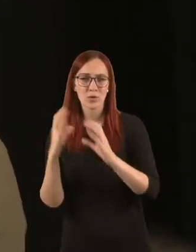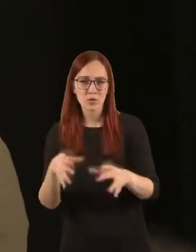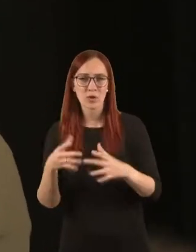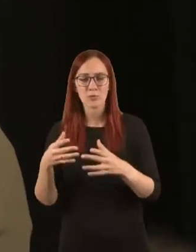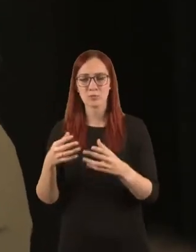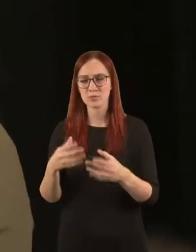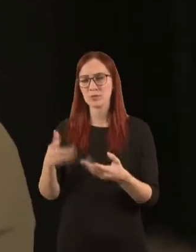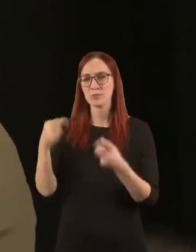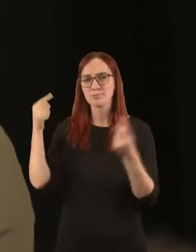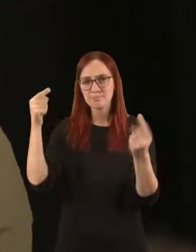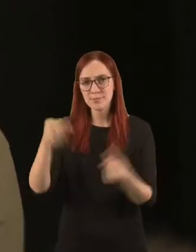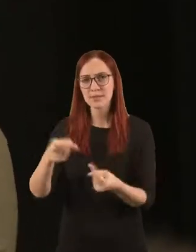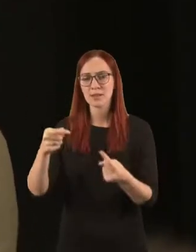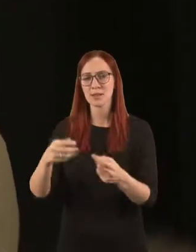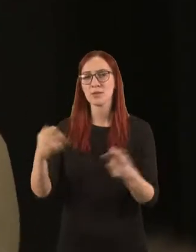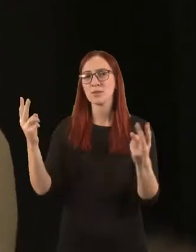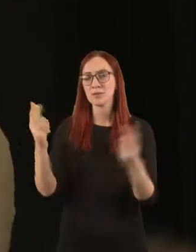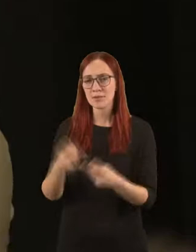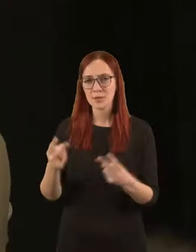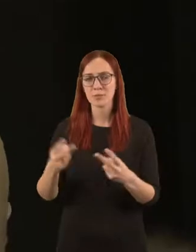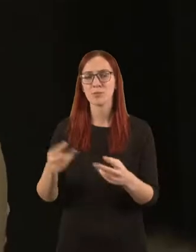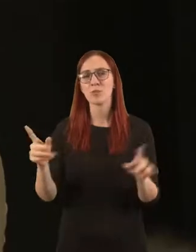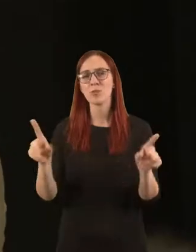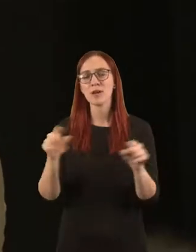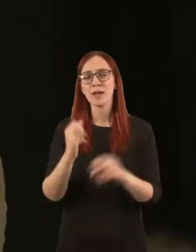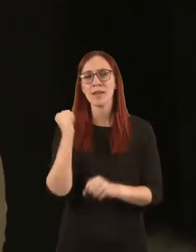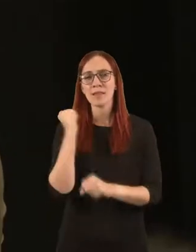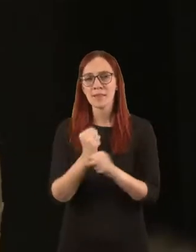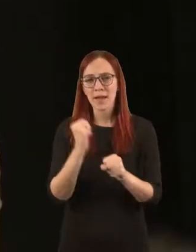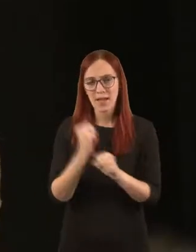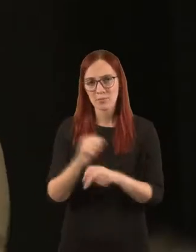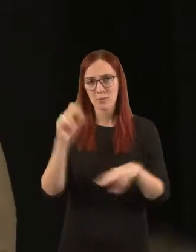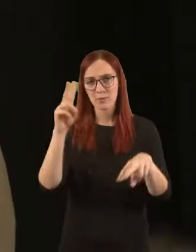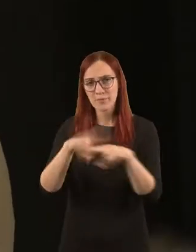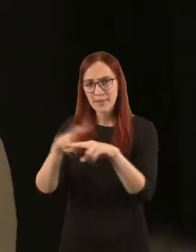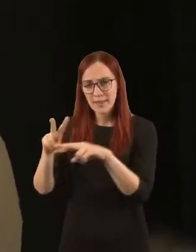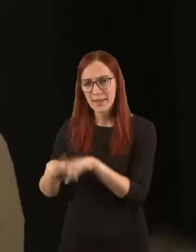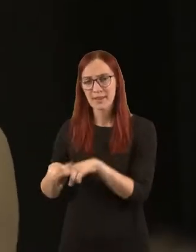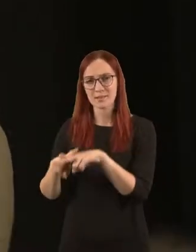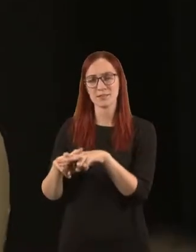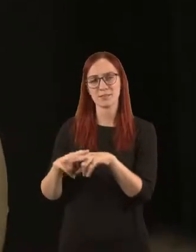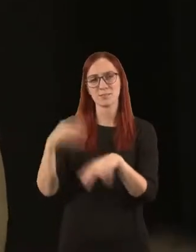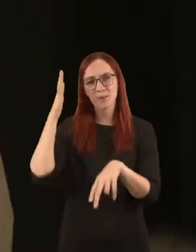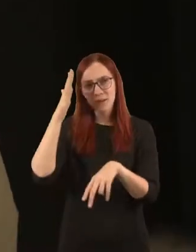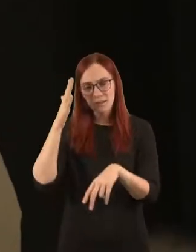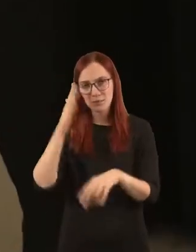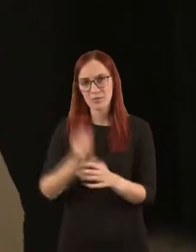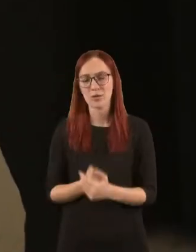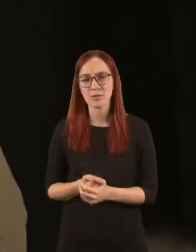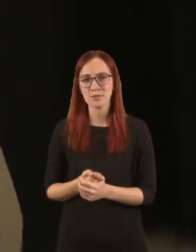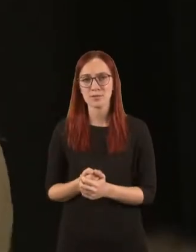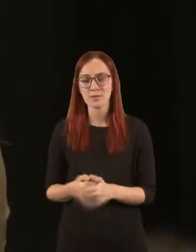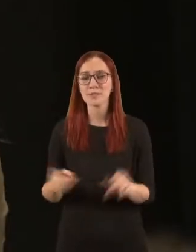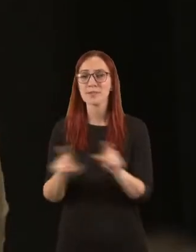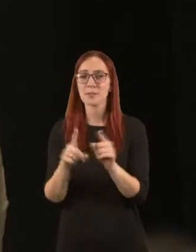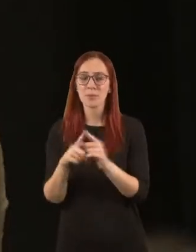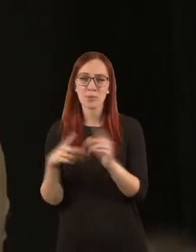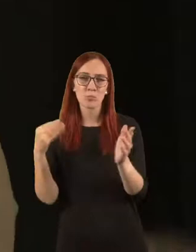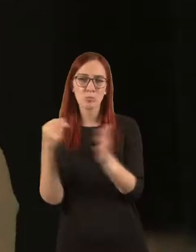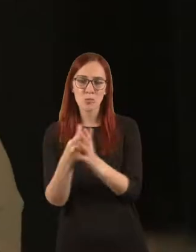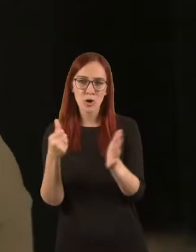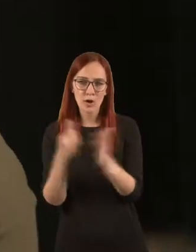want to address the transport issues, we need to actually mobilize the critical mass